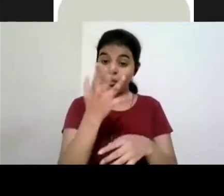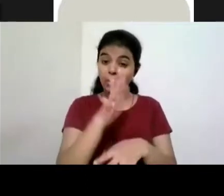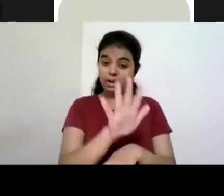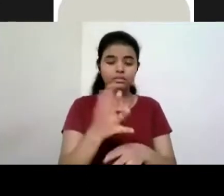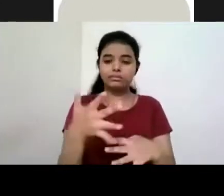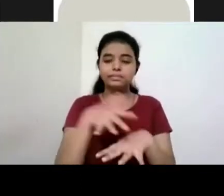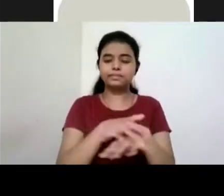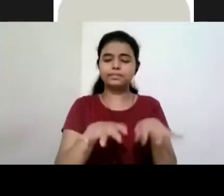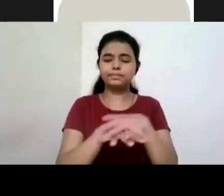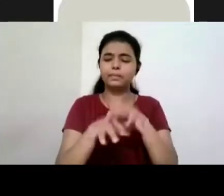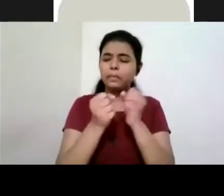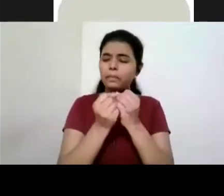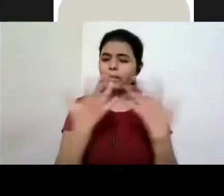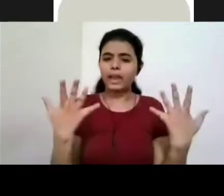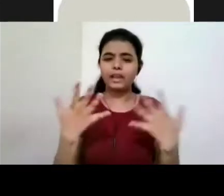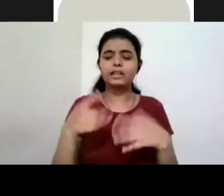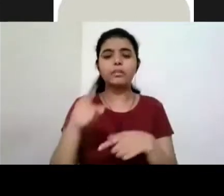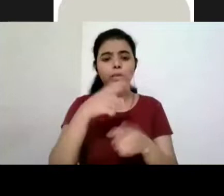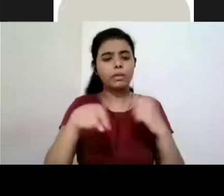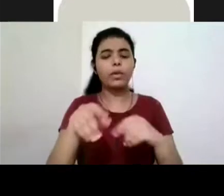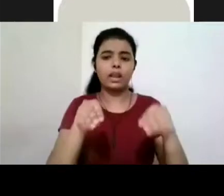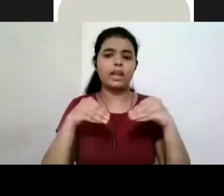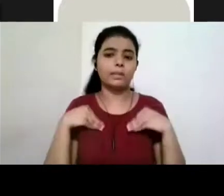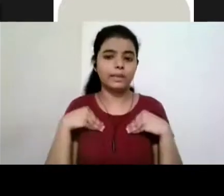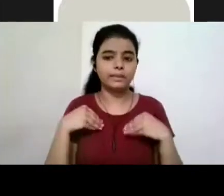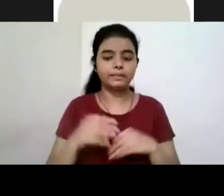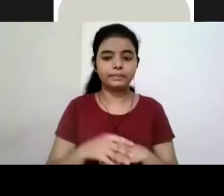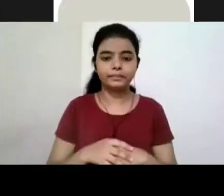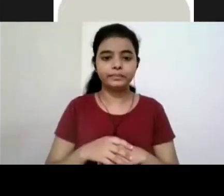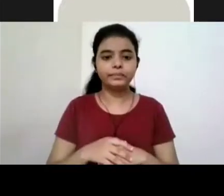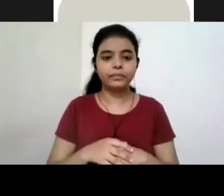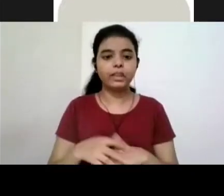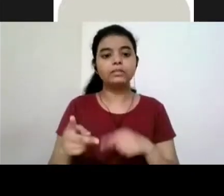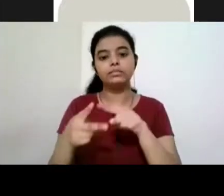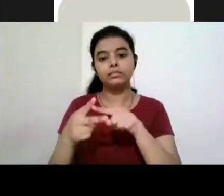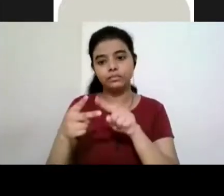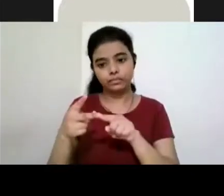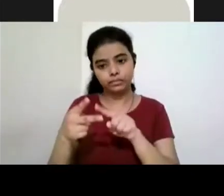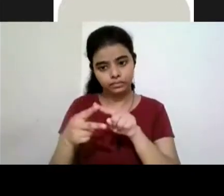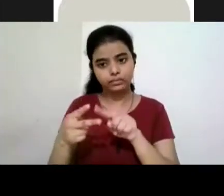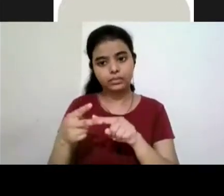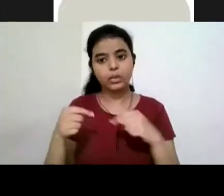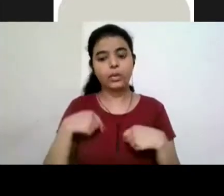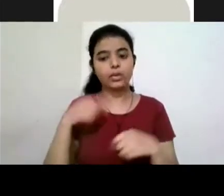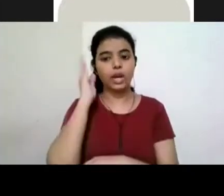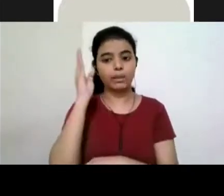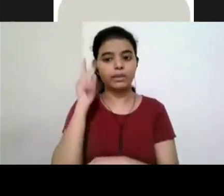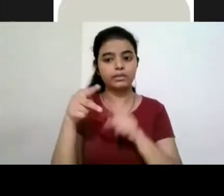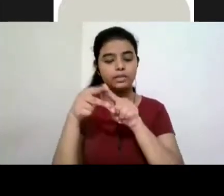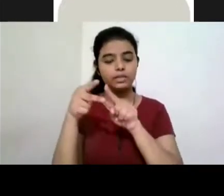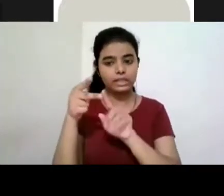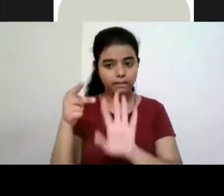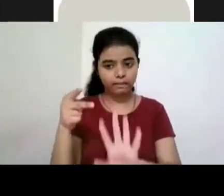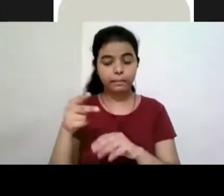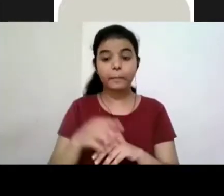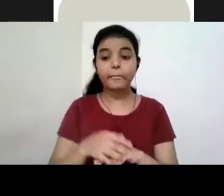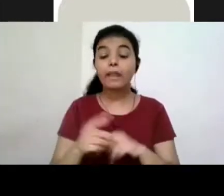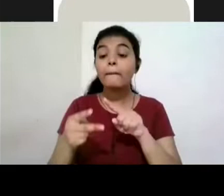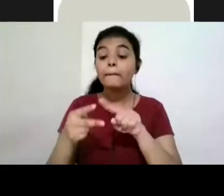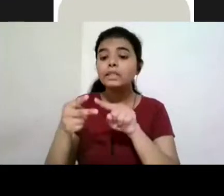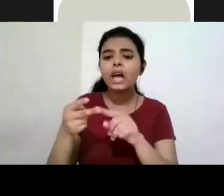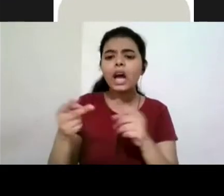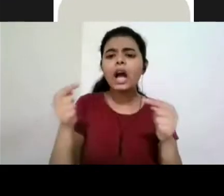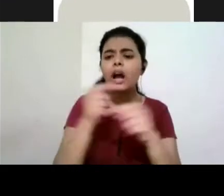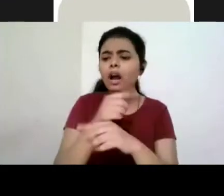you have to admit to and acknowledge. So these are the two protagonists of my talk today, and how they can be speaking to each